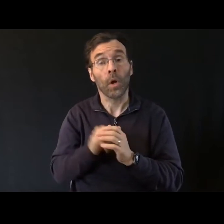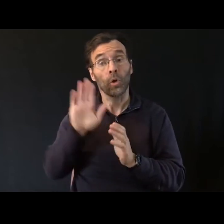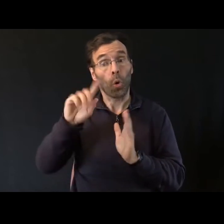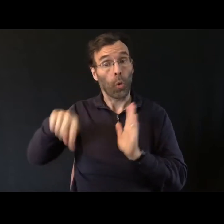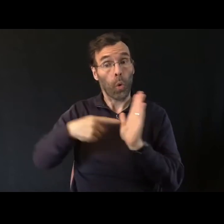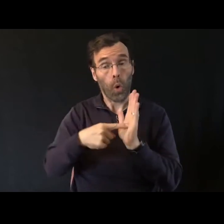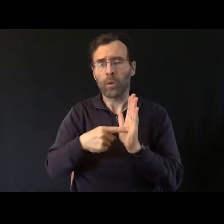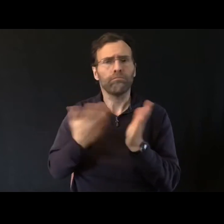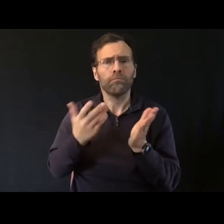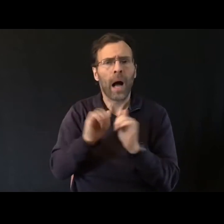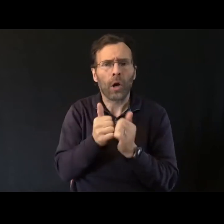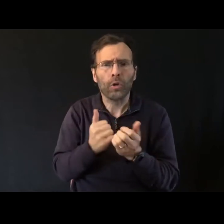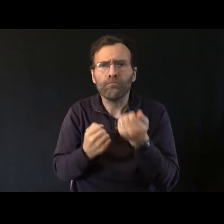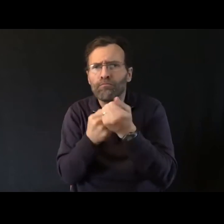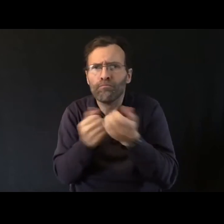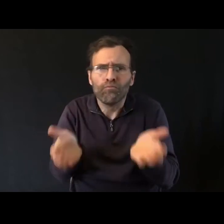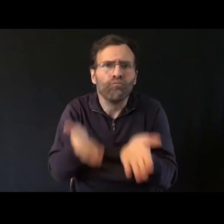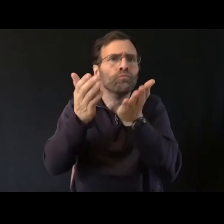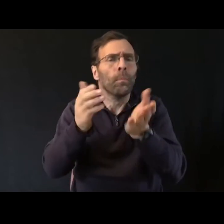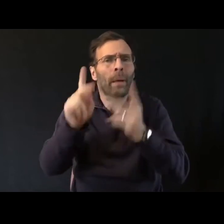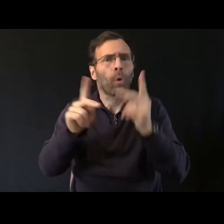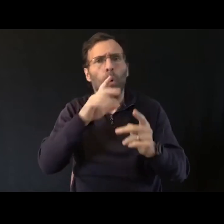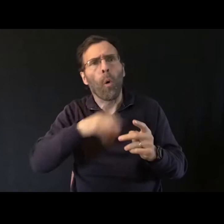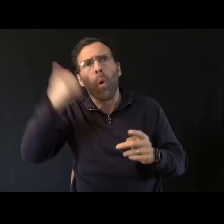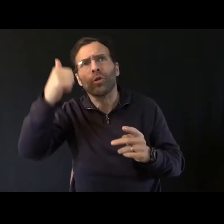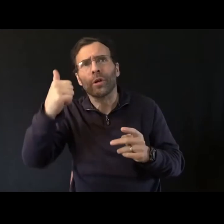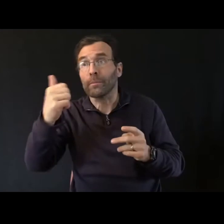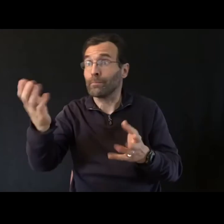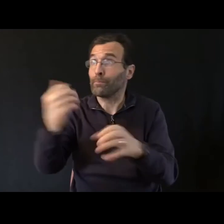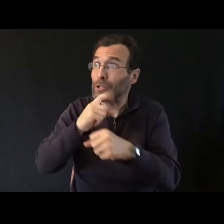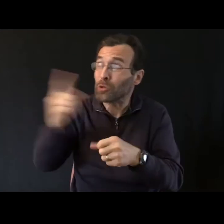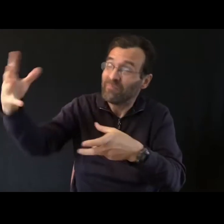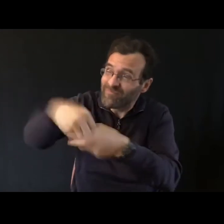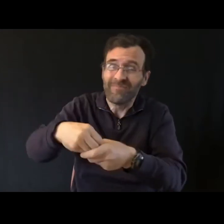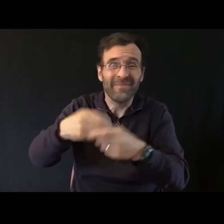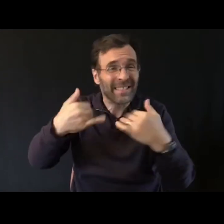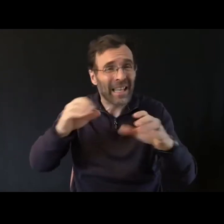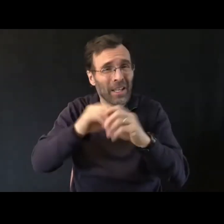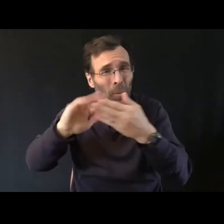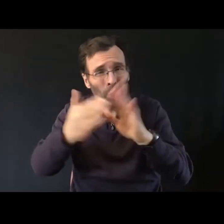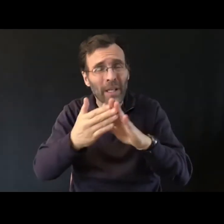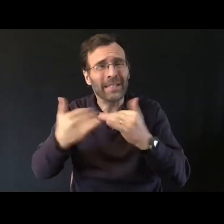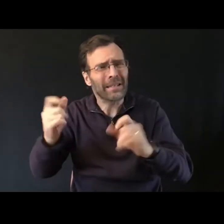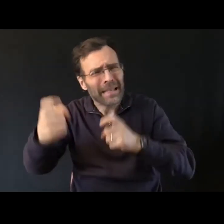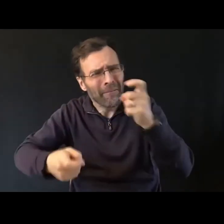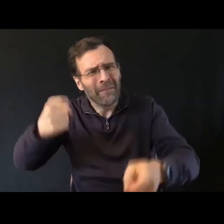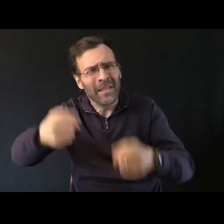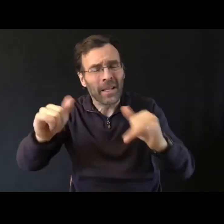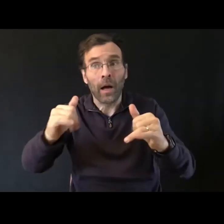and support older community members' continued contributions, social connections, and access to